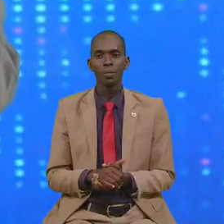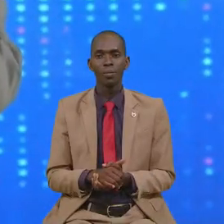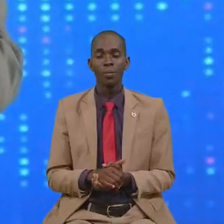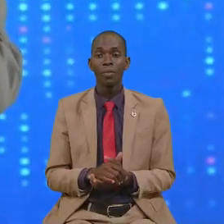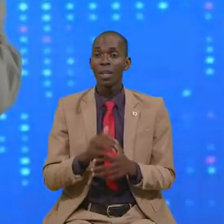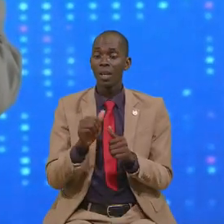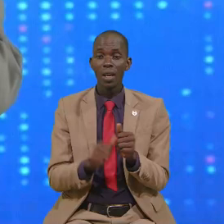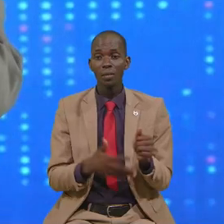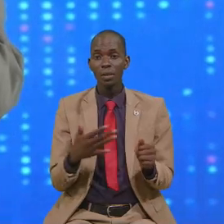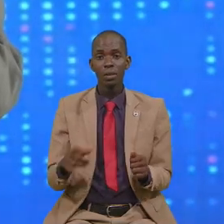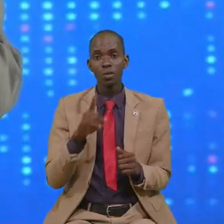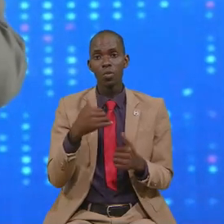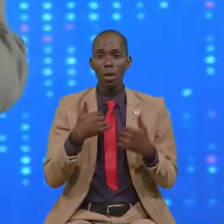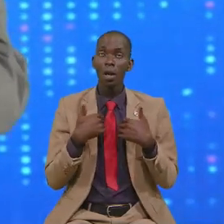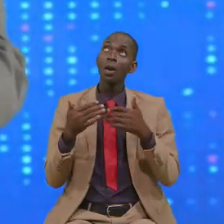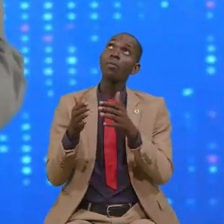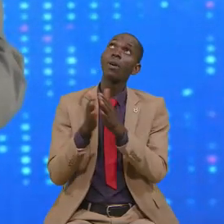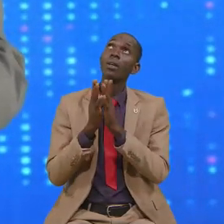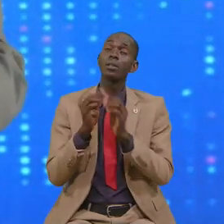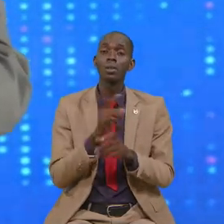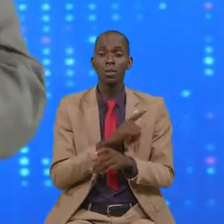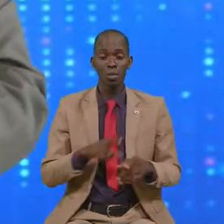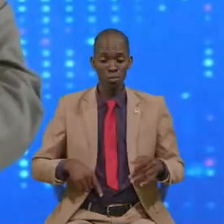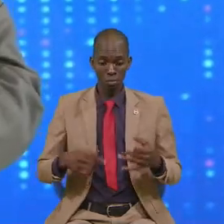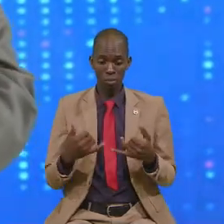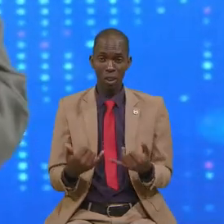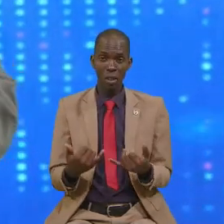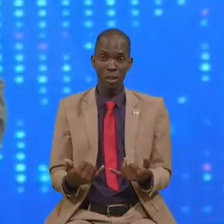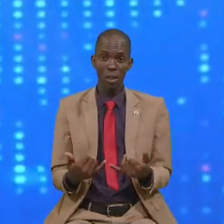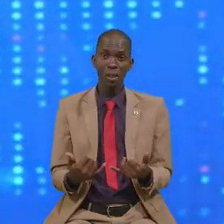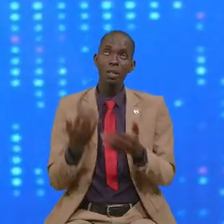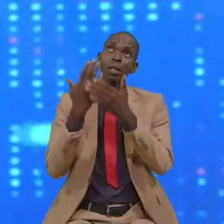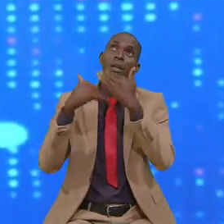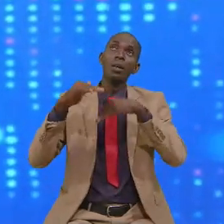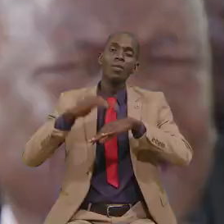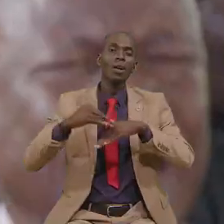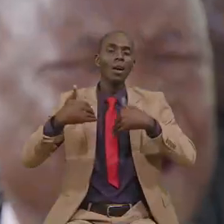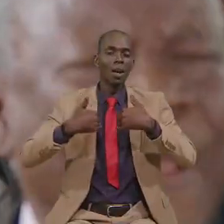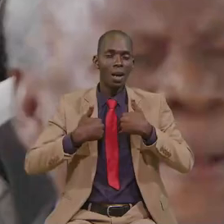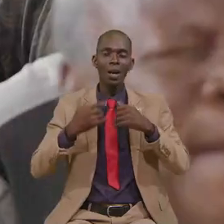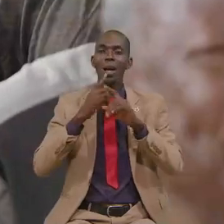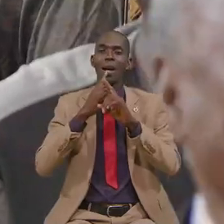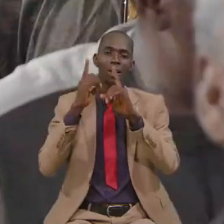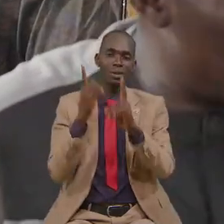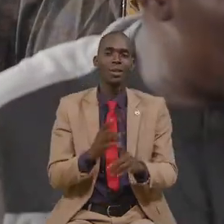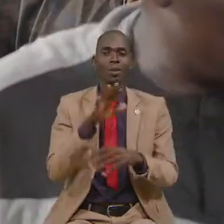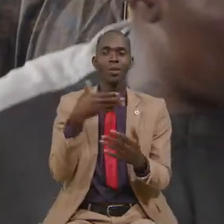Everything you have asked the Lord now, heaven has said amen.